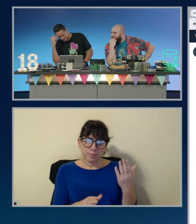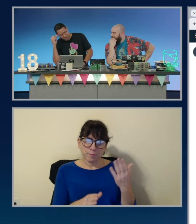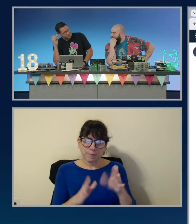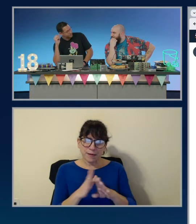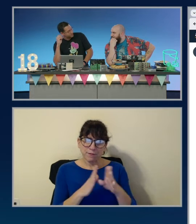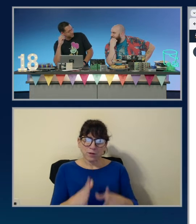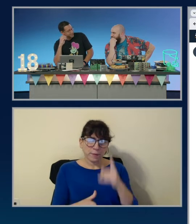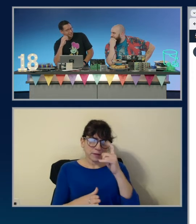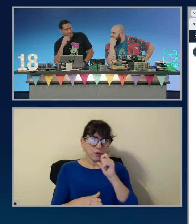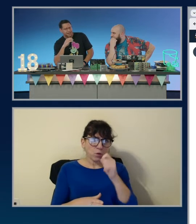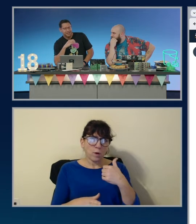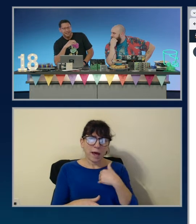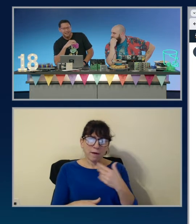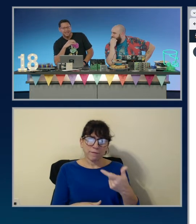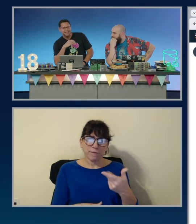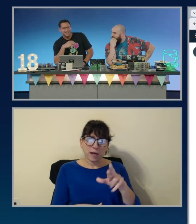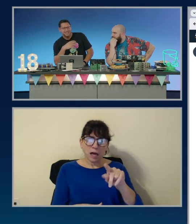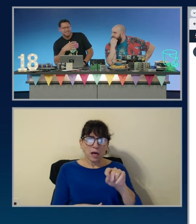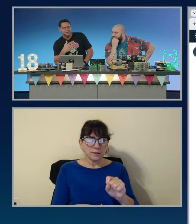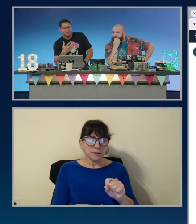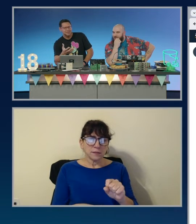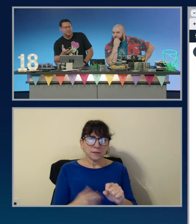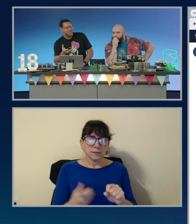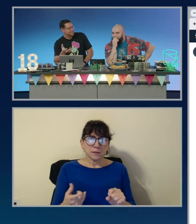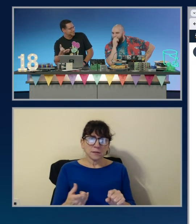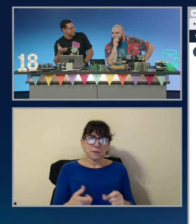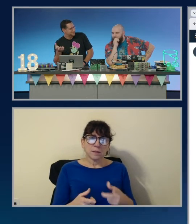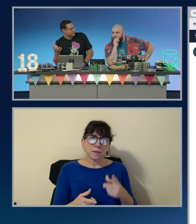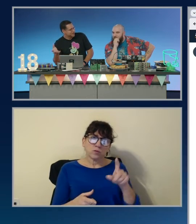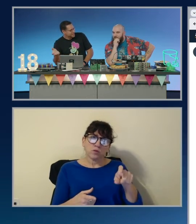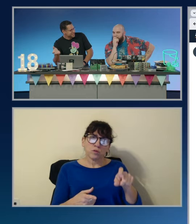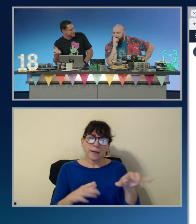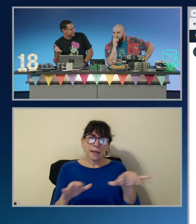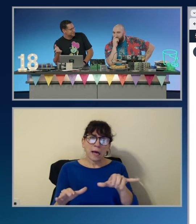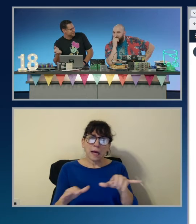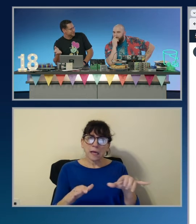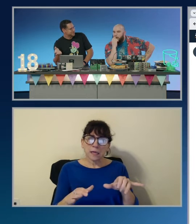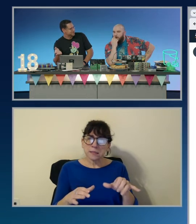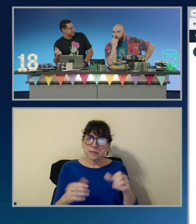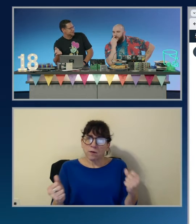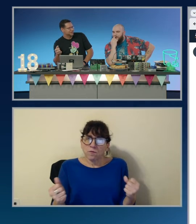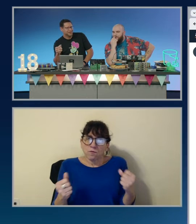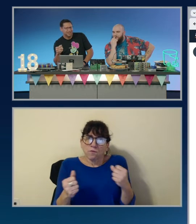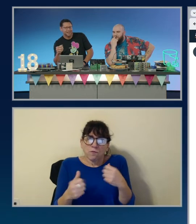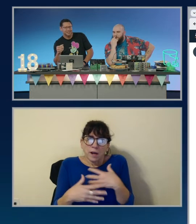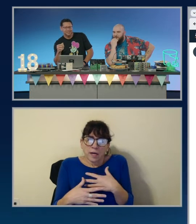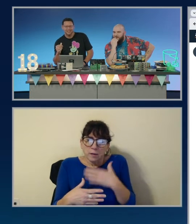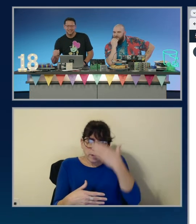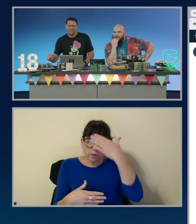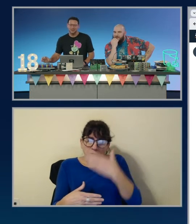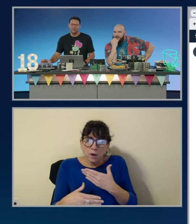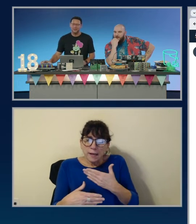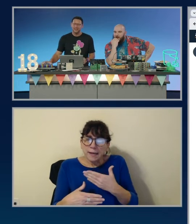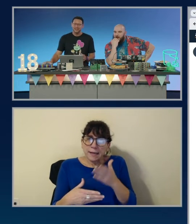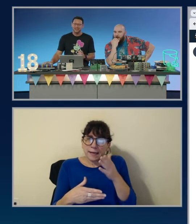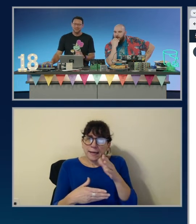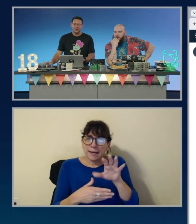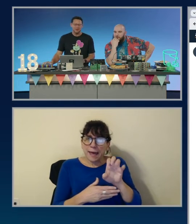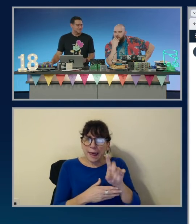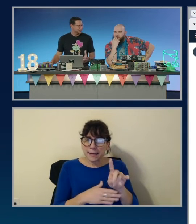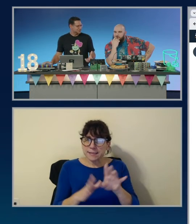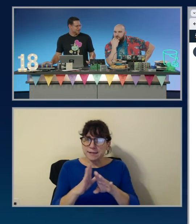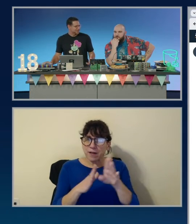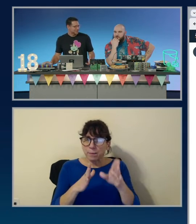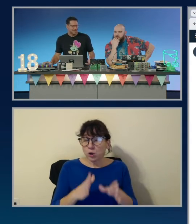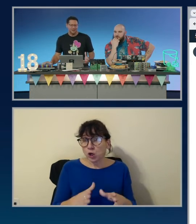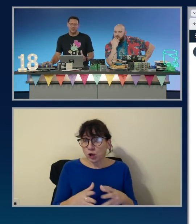what. I don't get the joke. Am I? I think it's supposed to be like it's frightening to be a front-end developer. okay. Yeah. Okay. So maybe